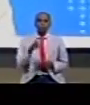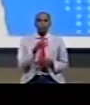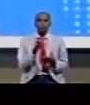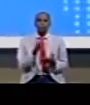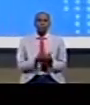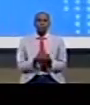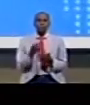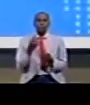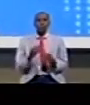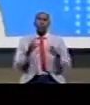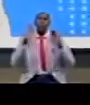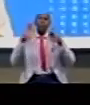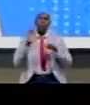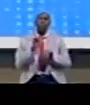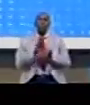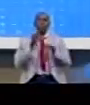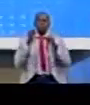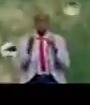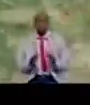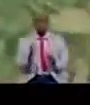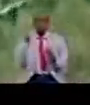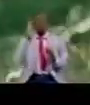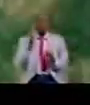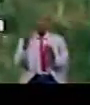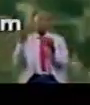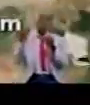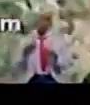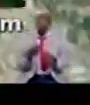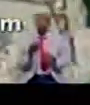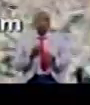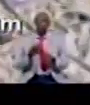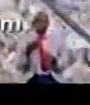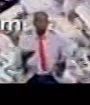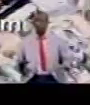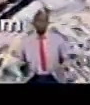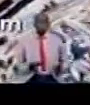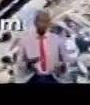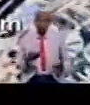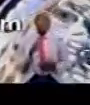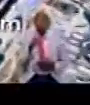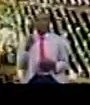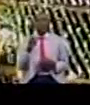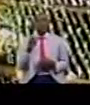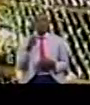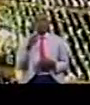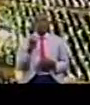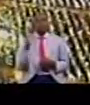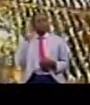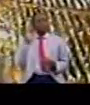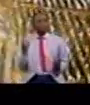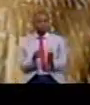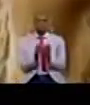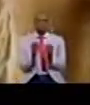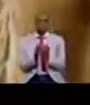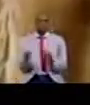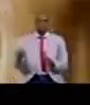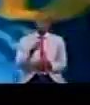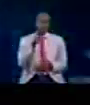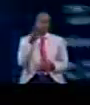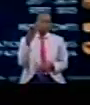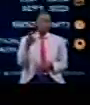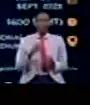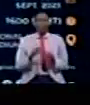Lord, connect us, O Lord, to be able to do that which you expect of us, O Lord, in Jesus'